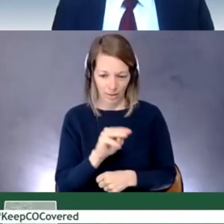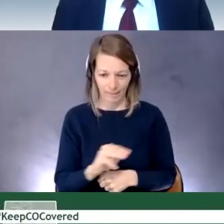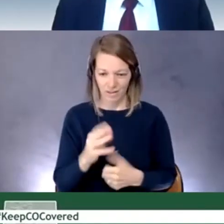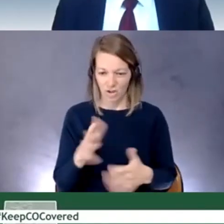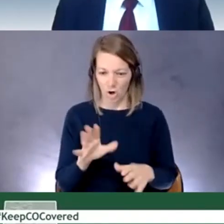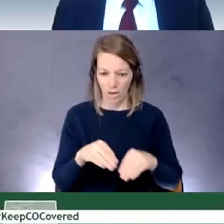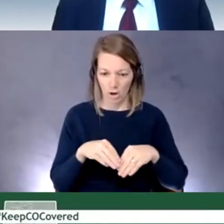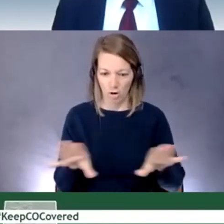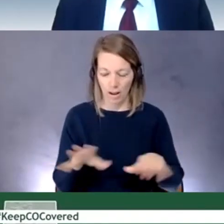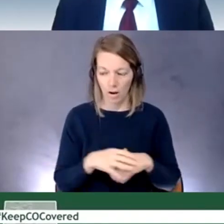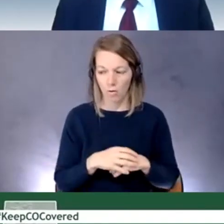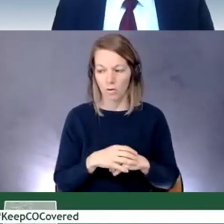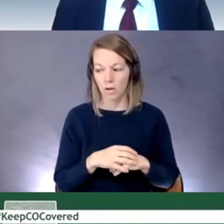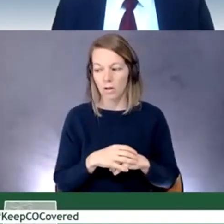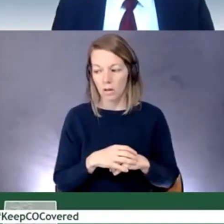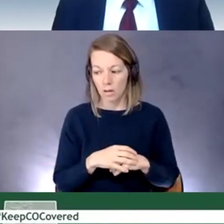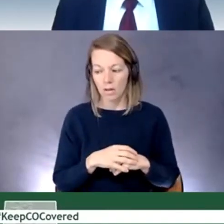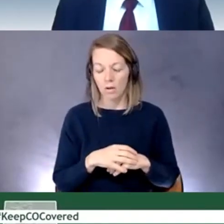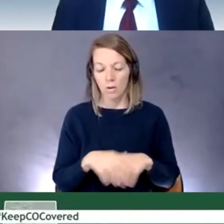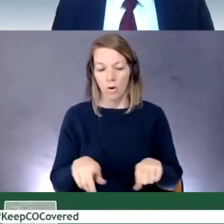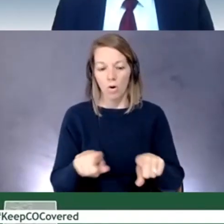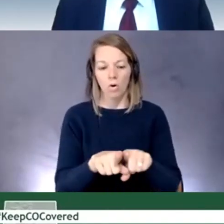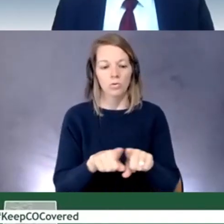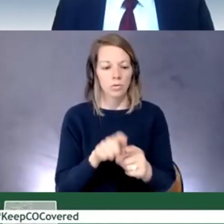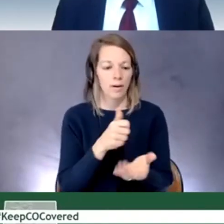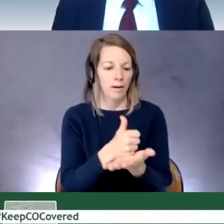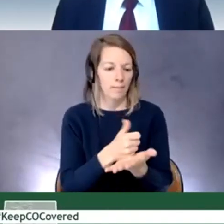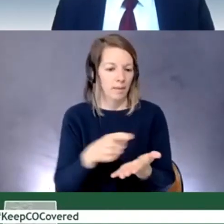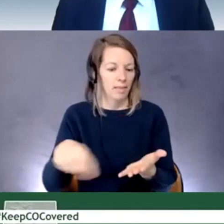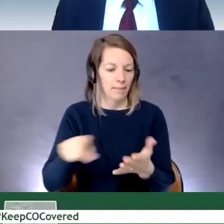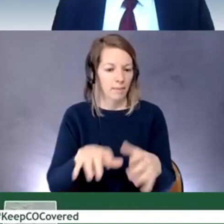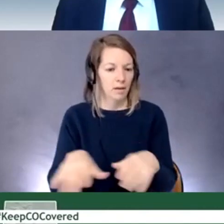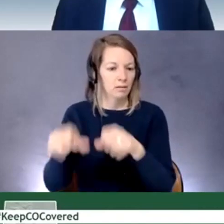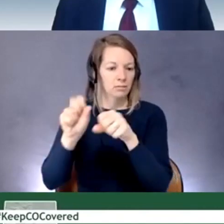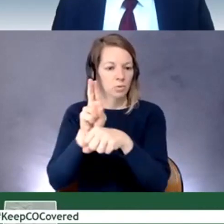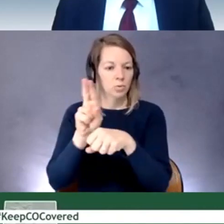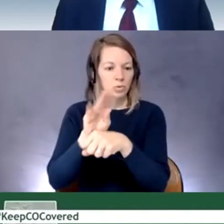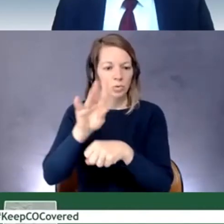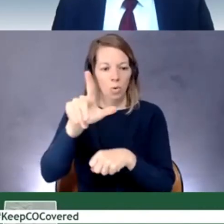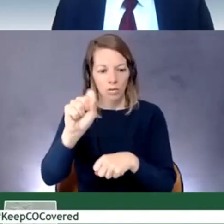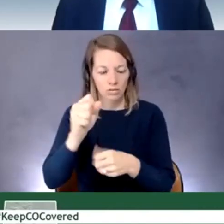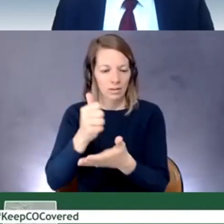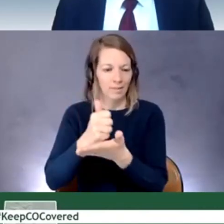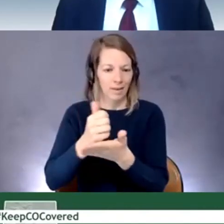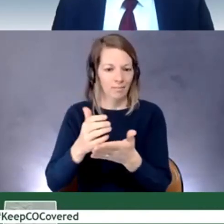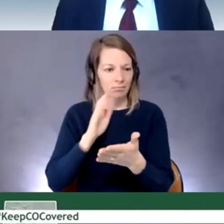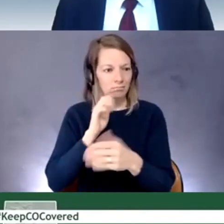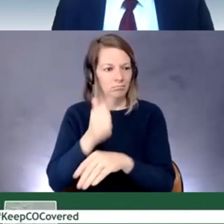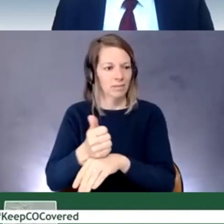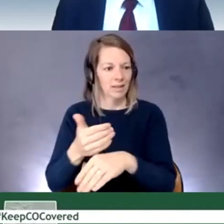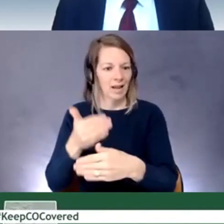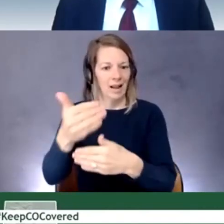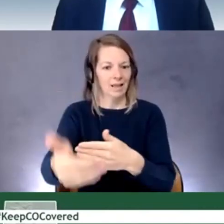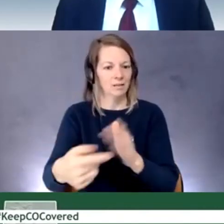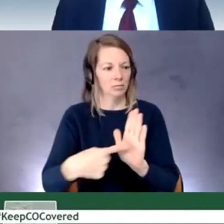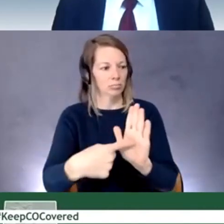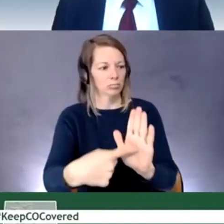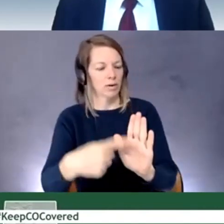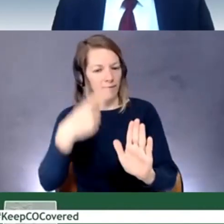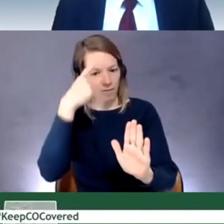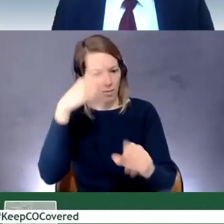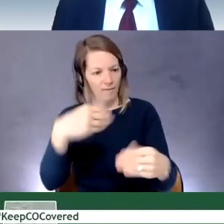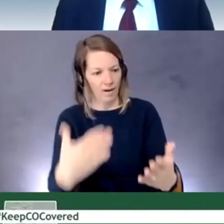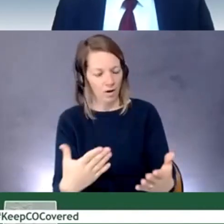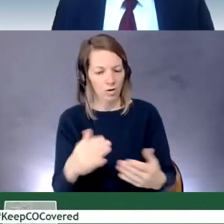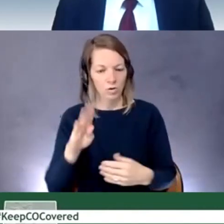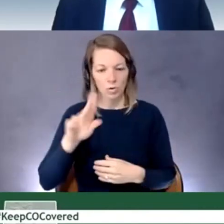out. That we're also helping them adopt tools which help them be the next generation of provider. So that prescriber tool